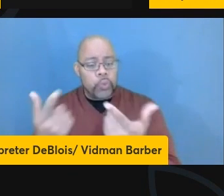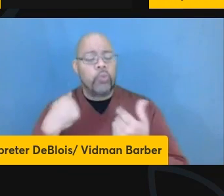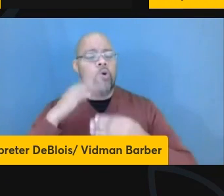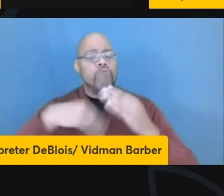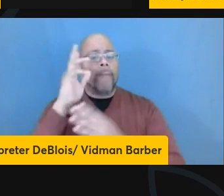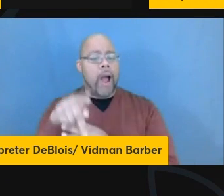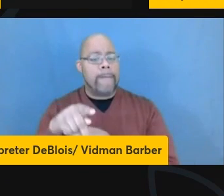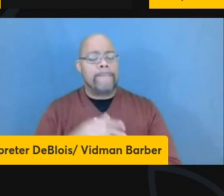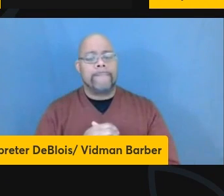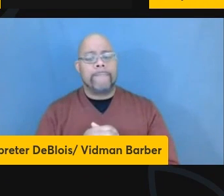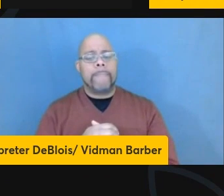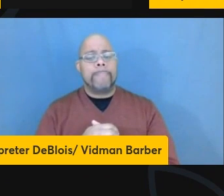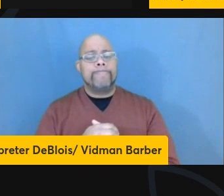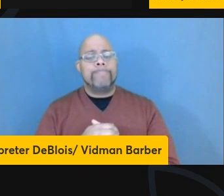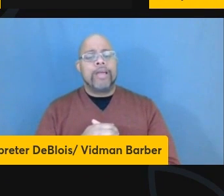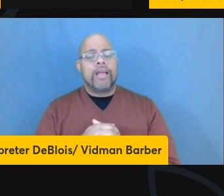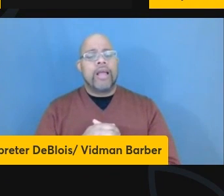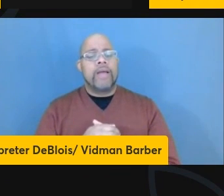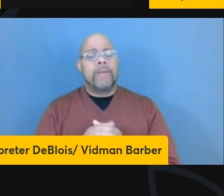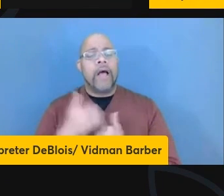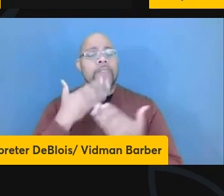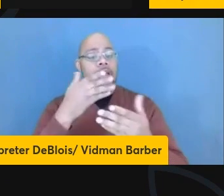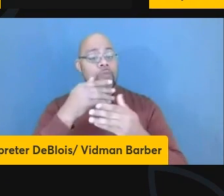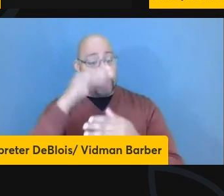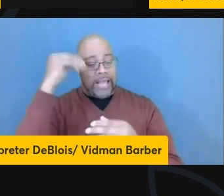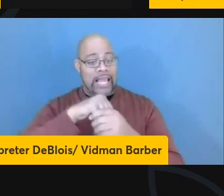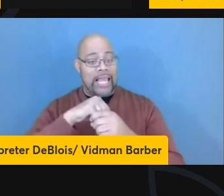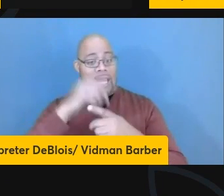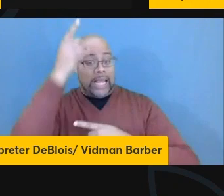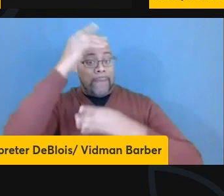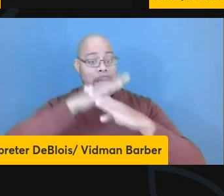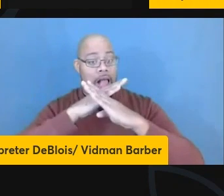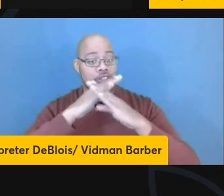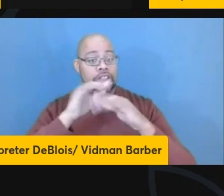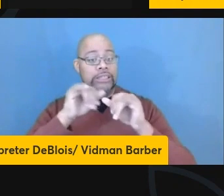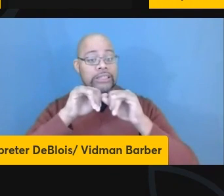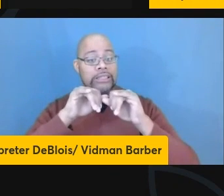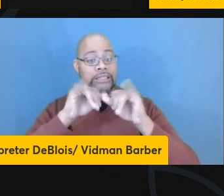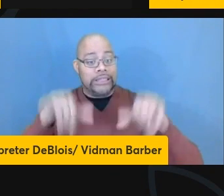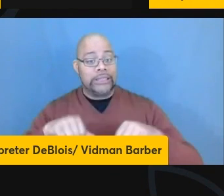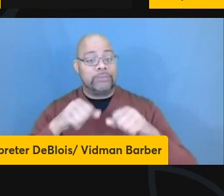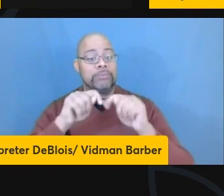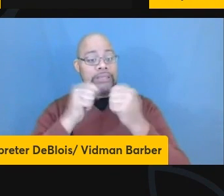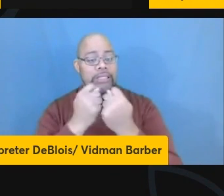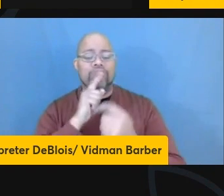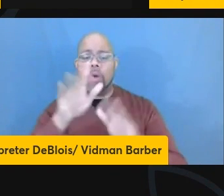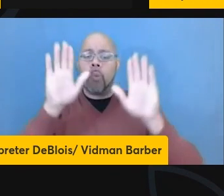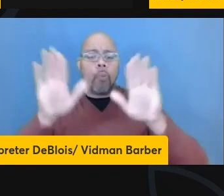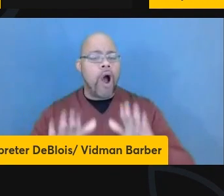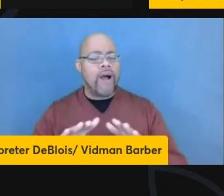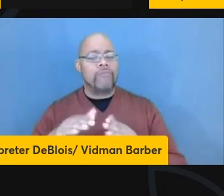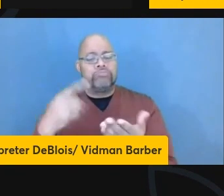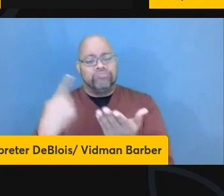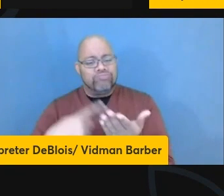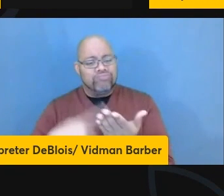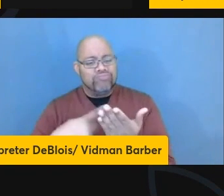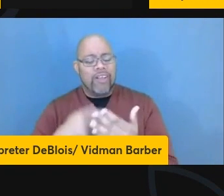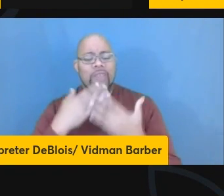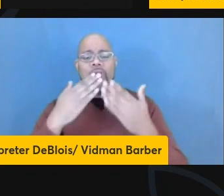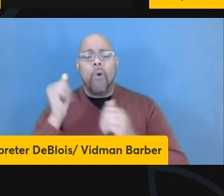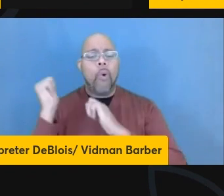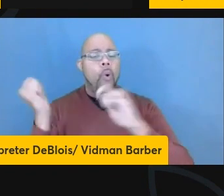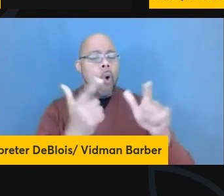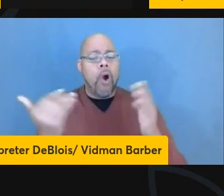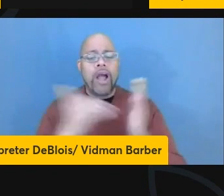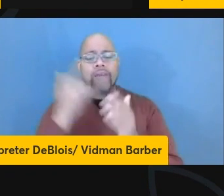here. We'd like to thank the Black in Immunology team. This was, really a fantastic talk, and thank you all again